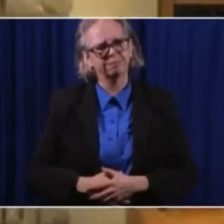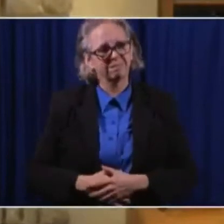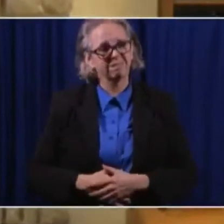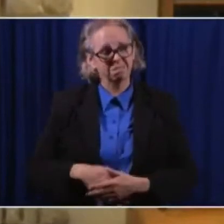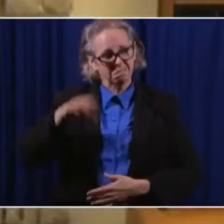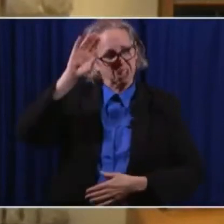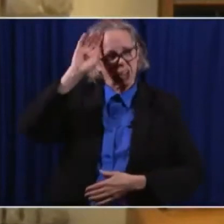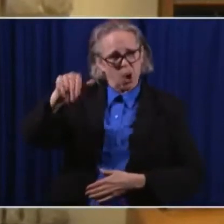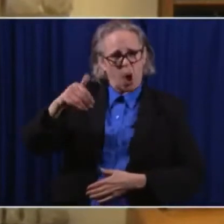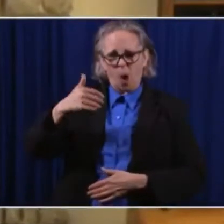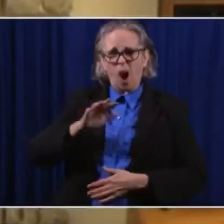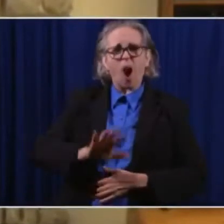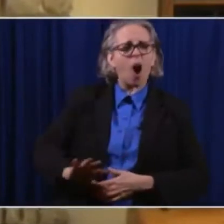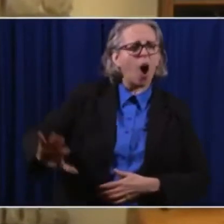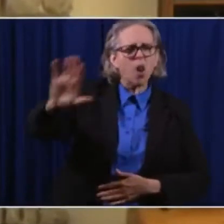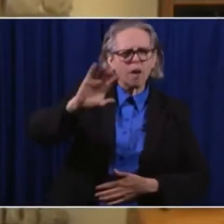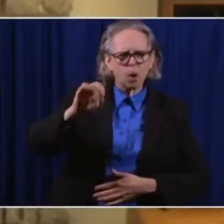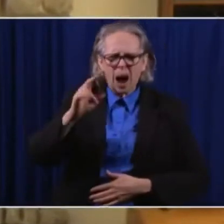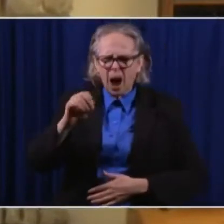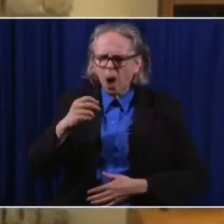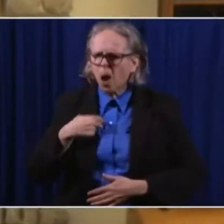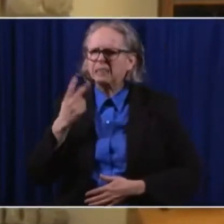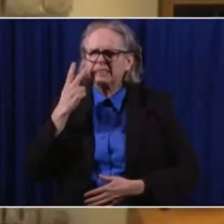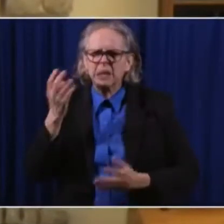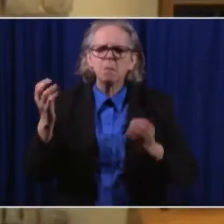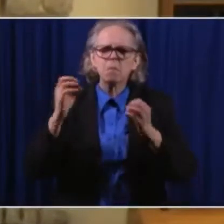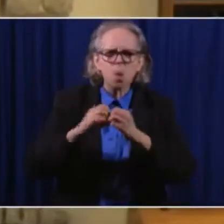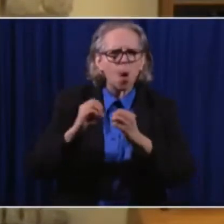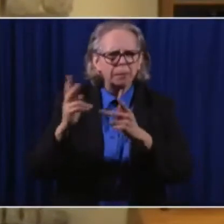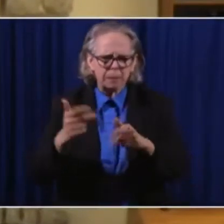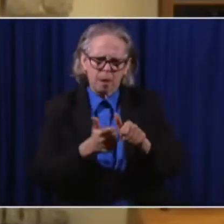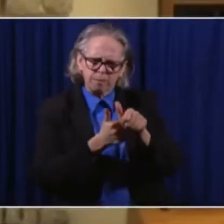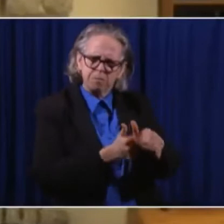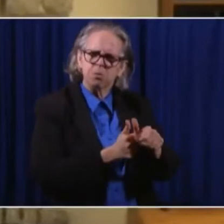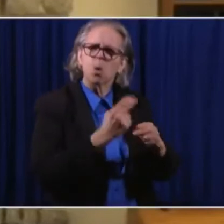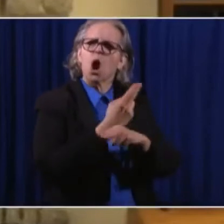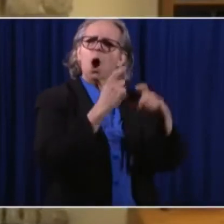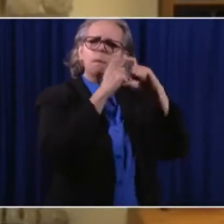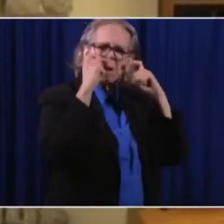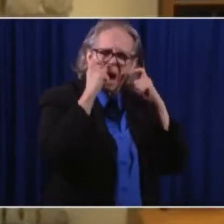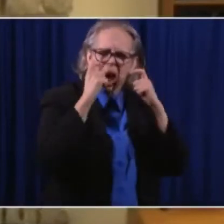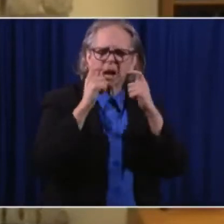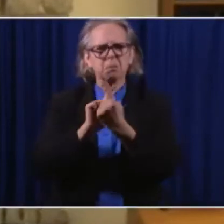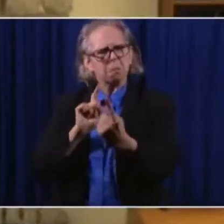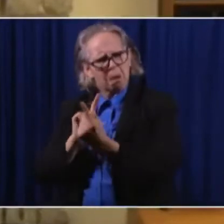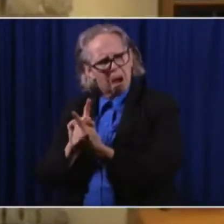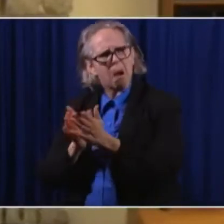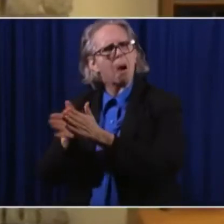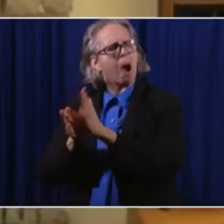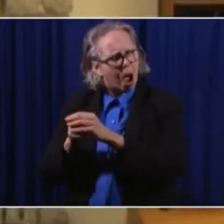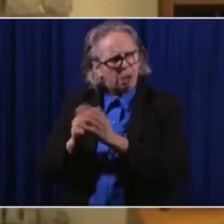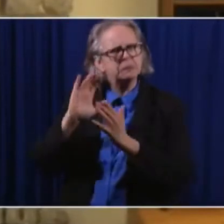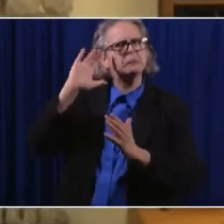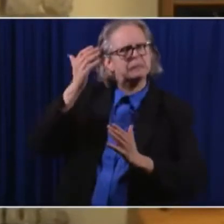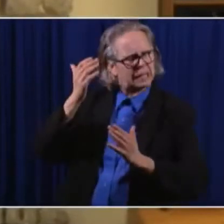people are wearing masks in retail outlets, which is just great news. So